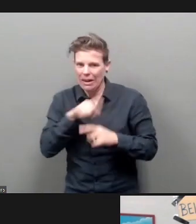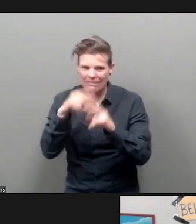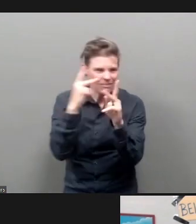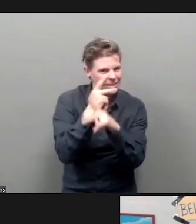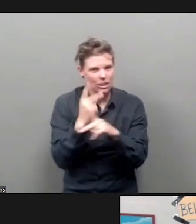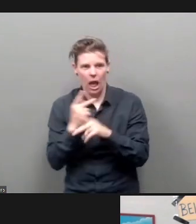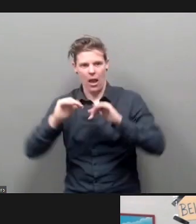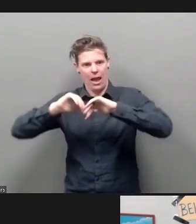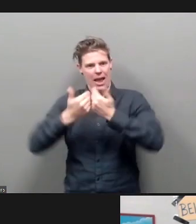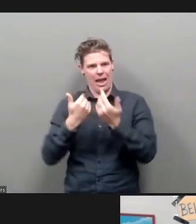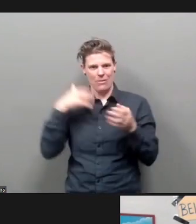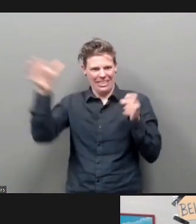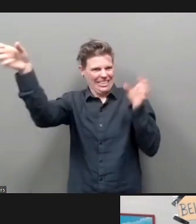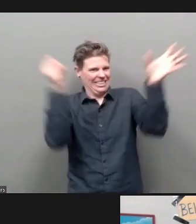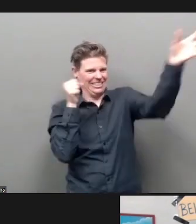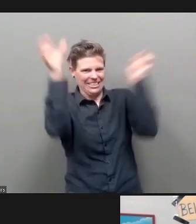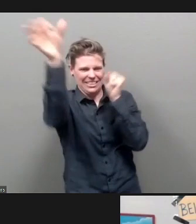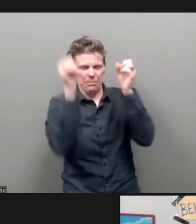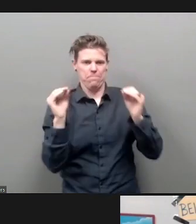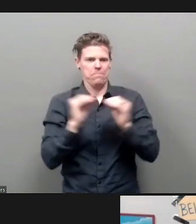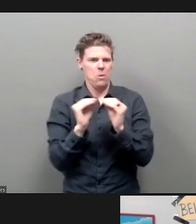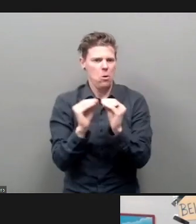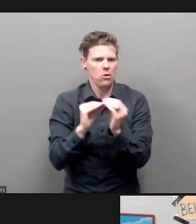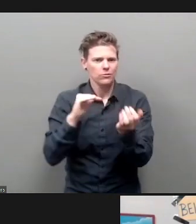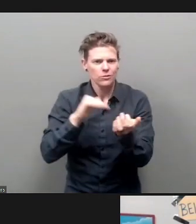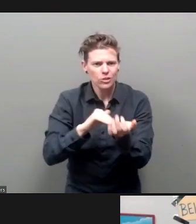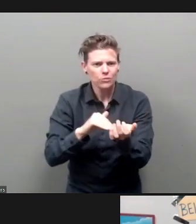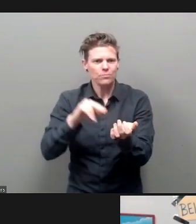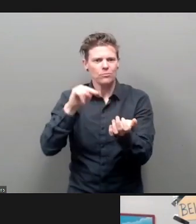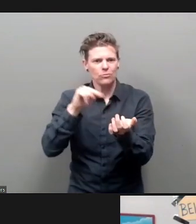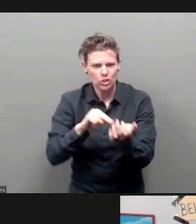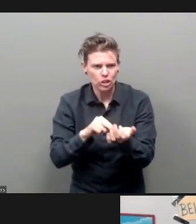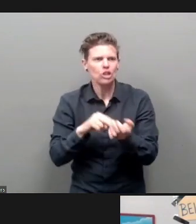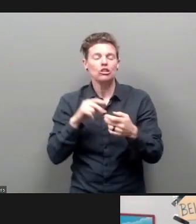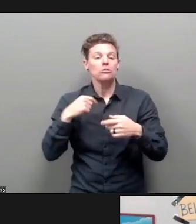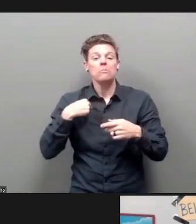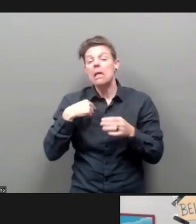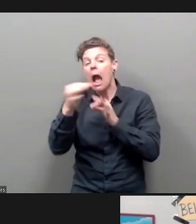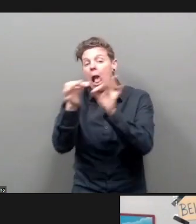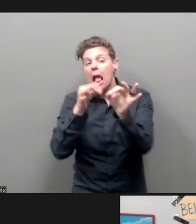can't give you details on what those plans are today for